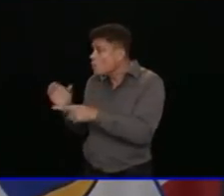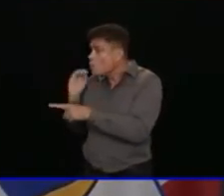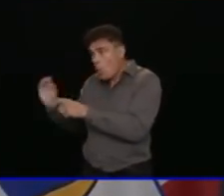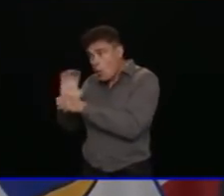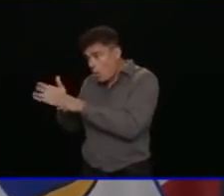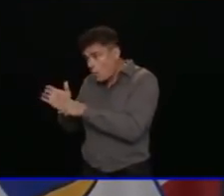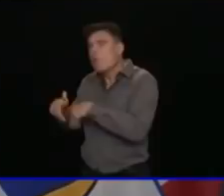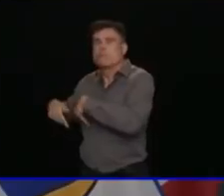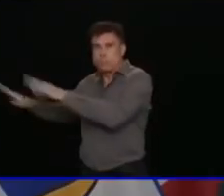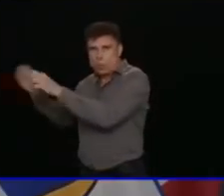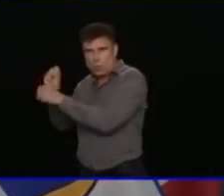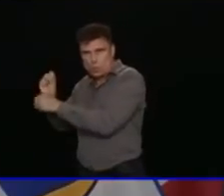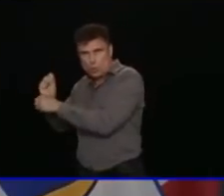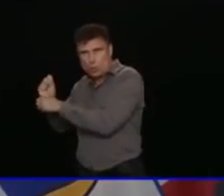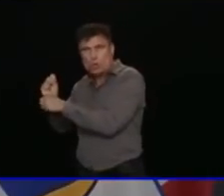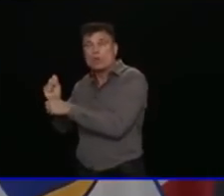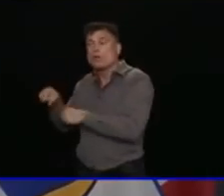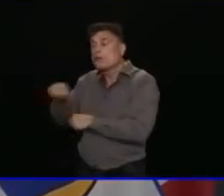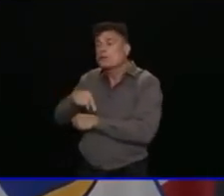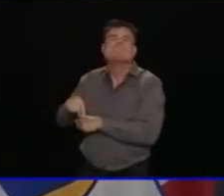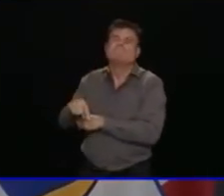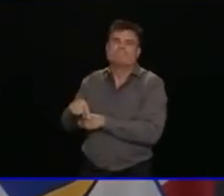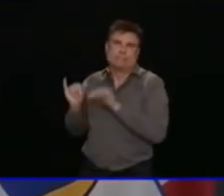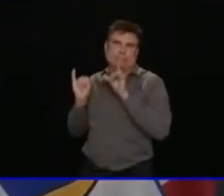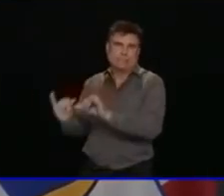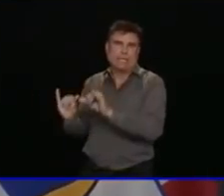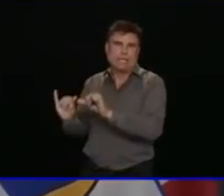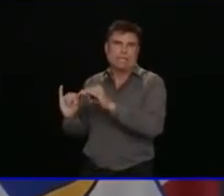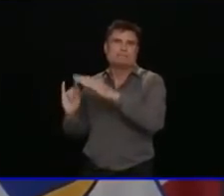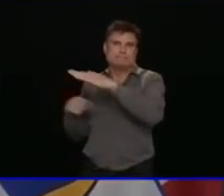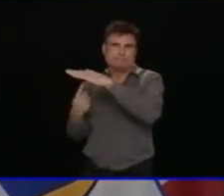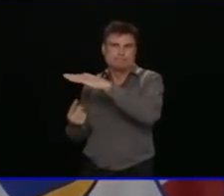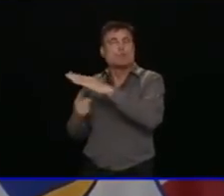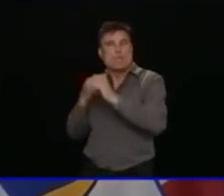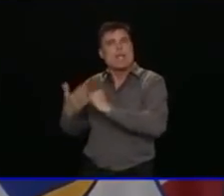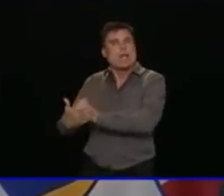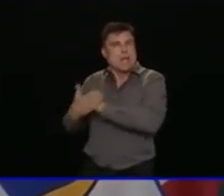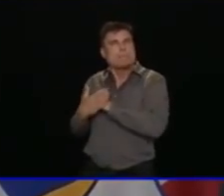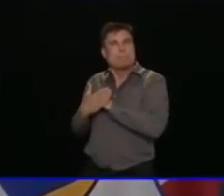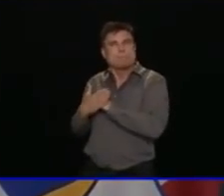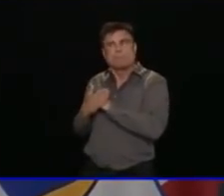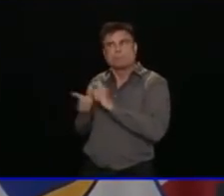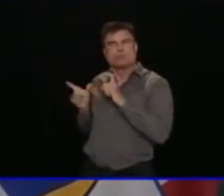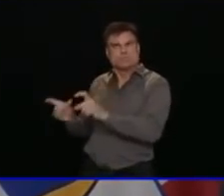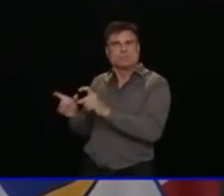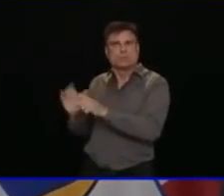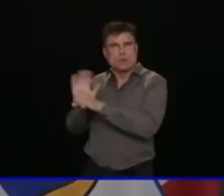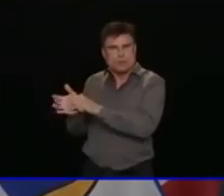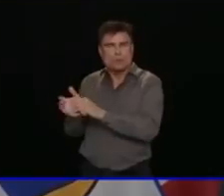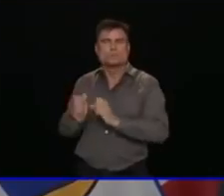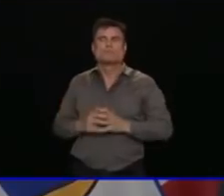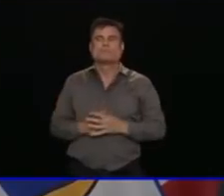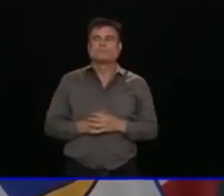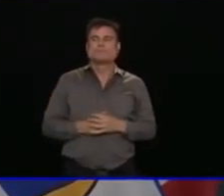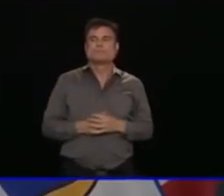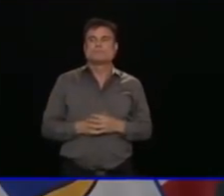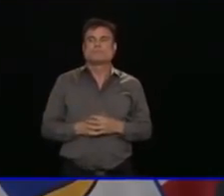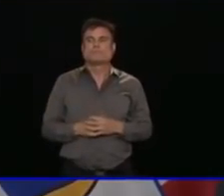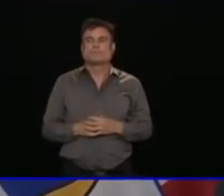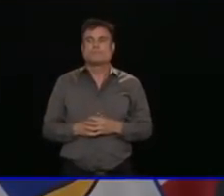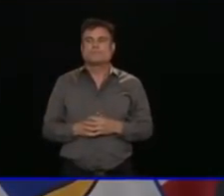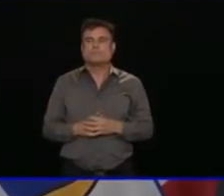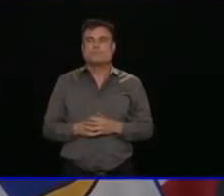the difference they've made. Other jurisdictions in Canada have had hundreds of workers